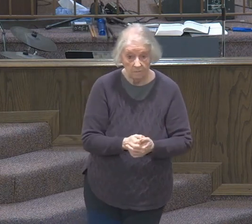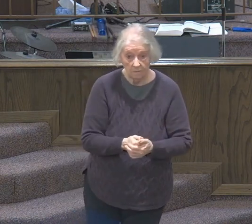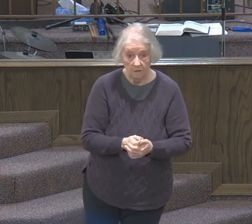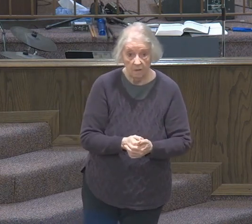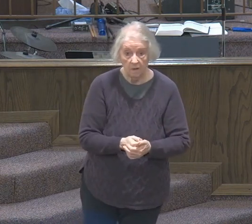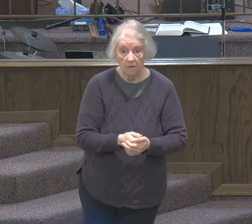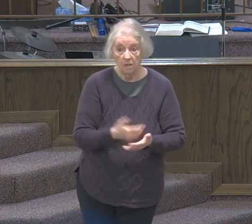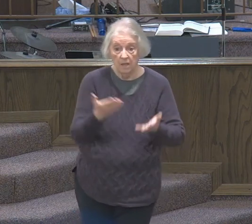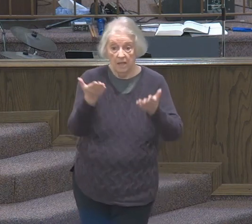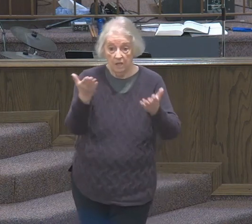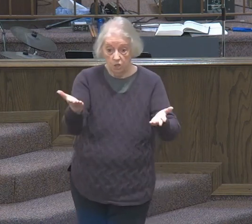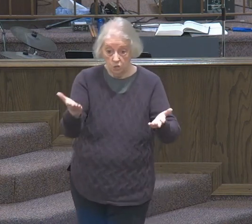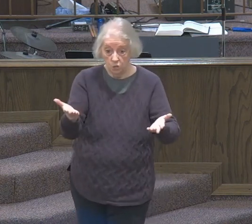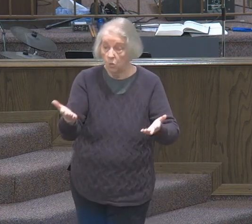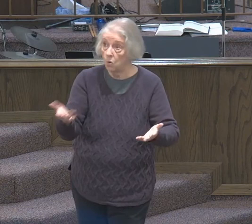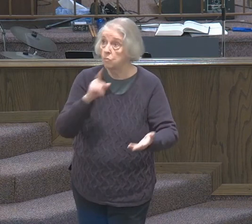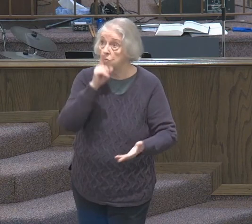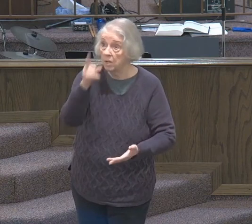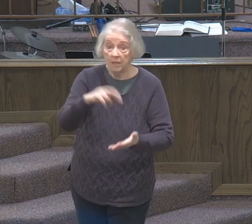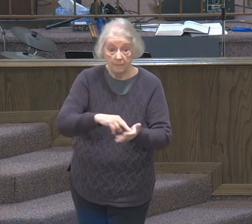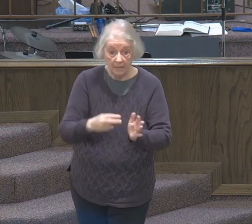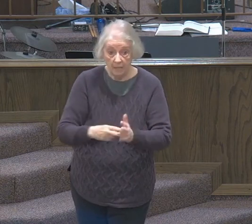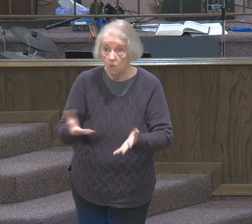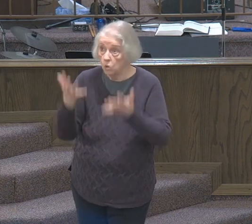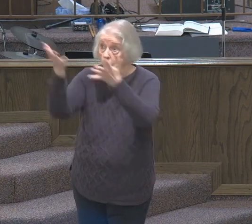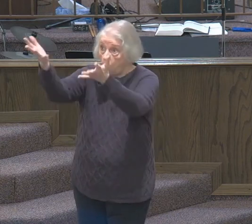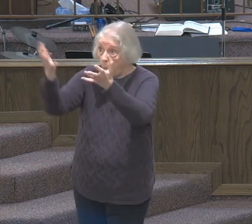and you harbor bitterness and resentment and unforgiveness,